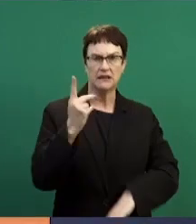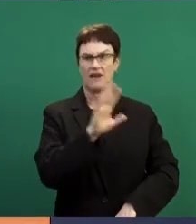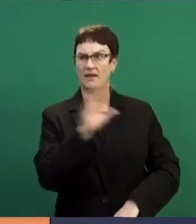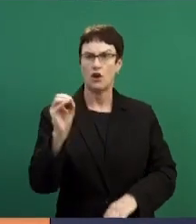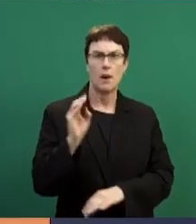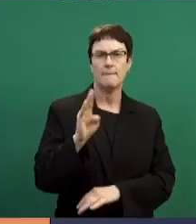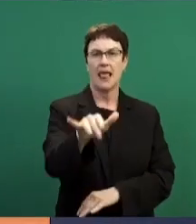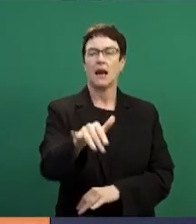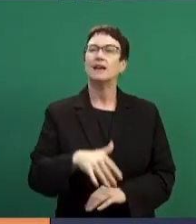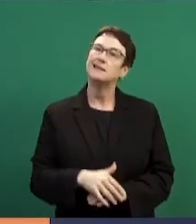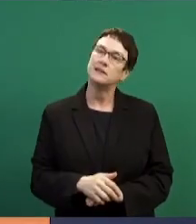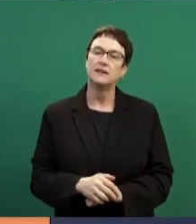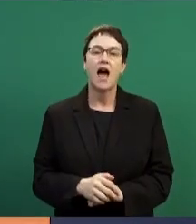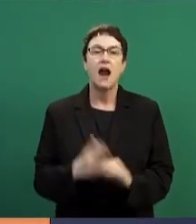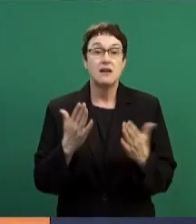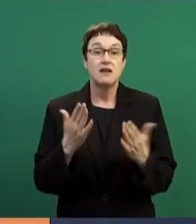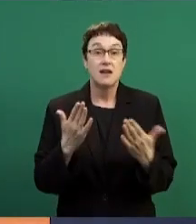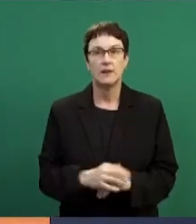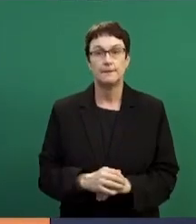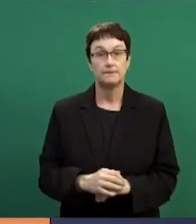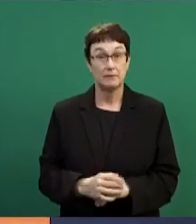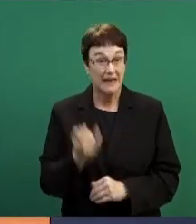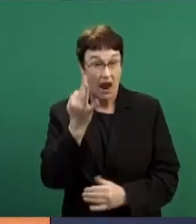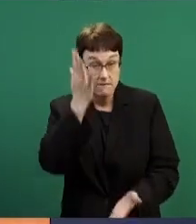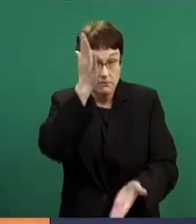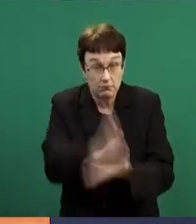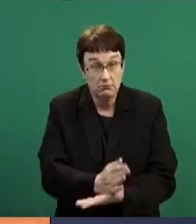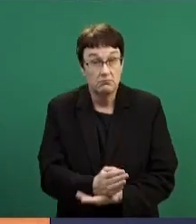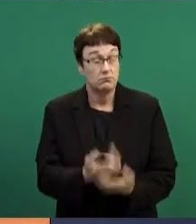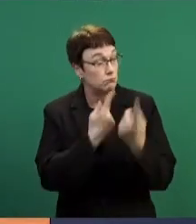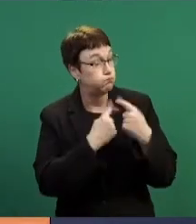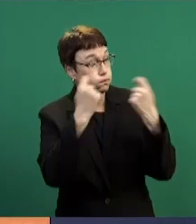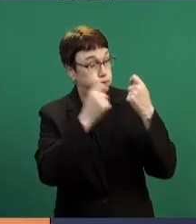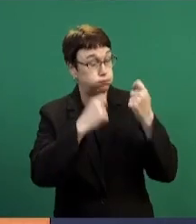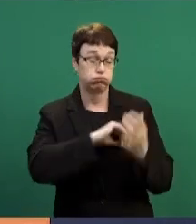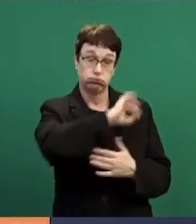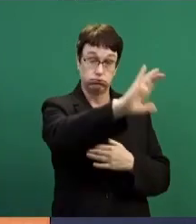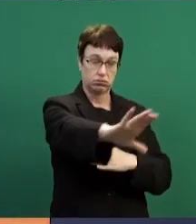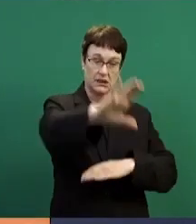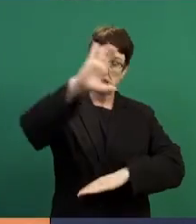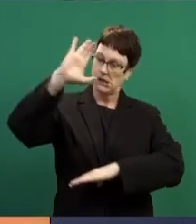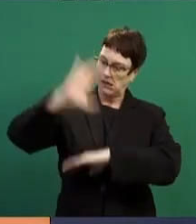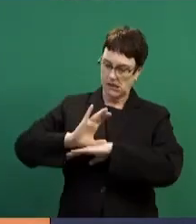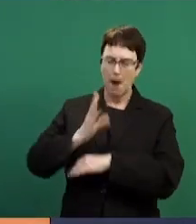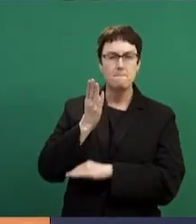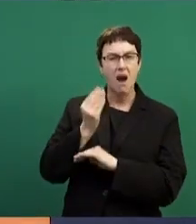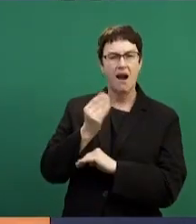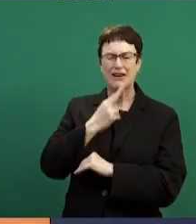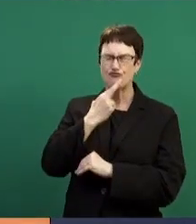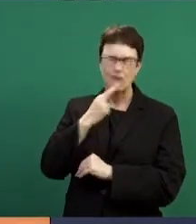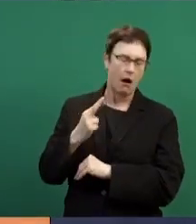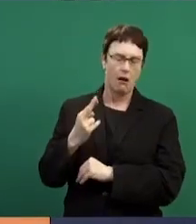If we are to realize that 500 billion and make it into a real profit, for